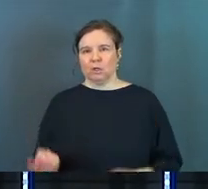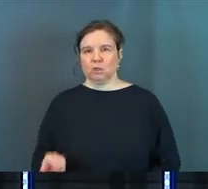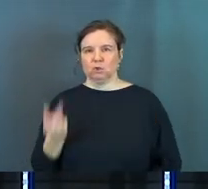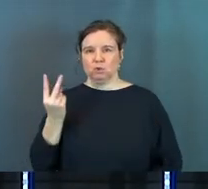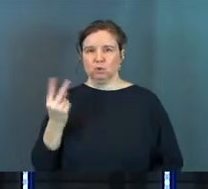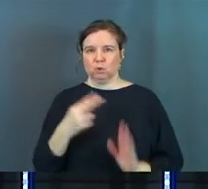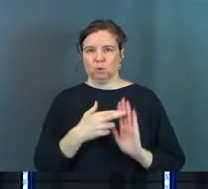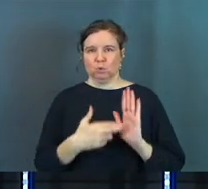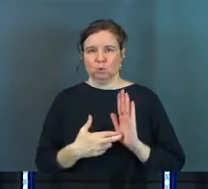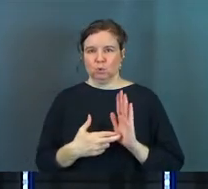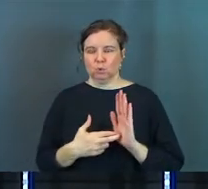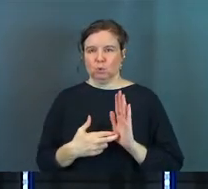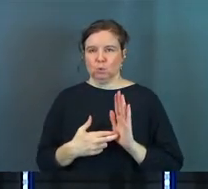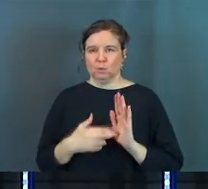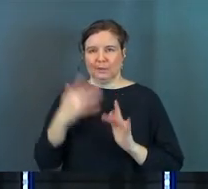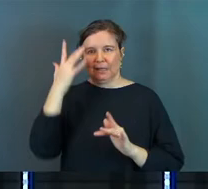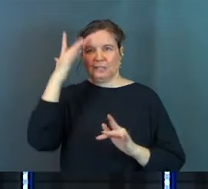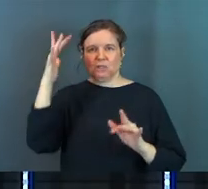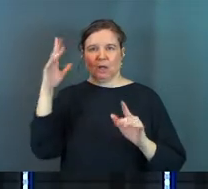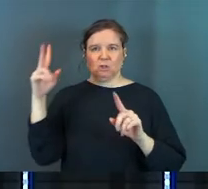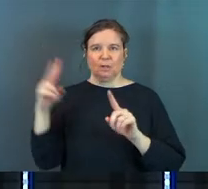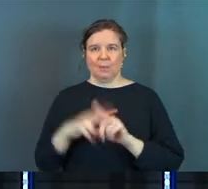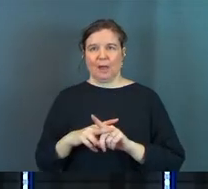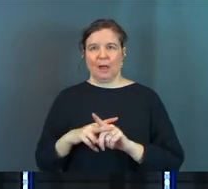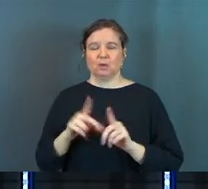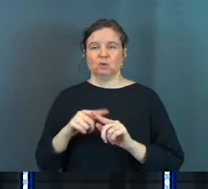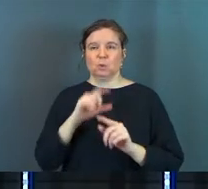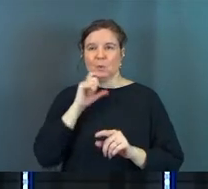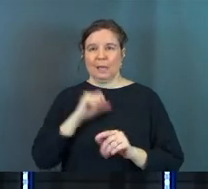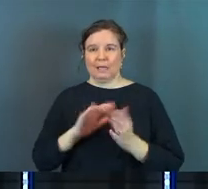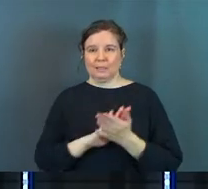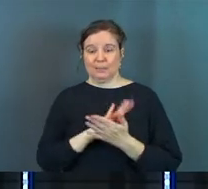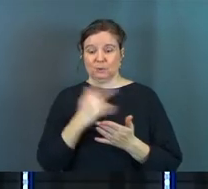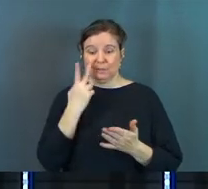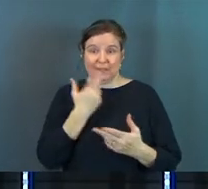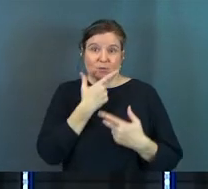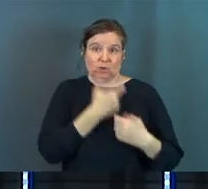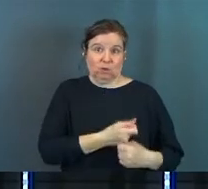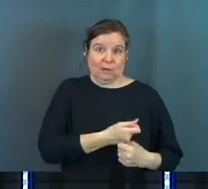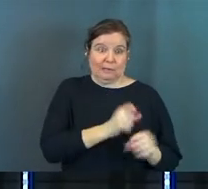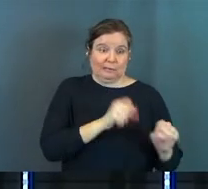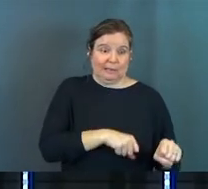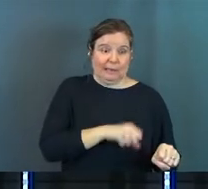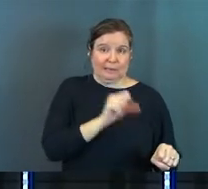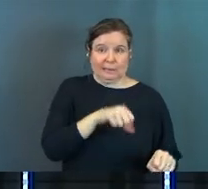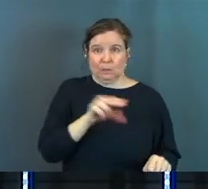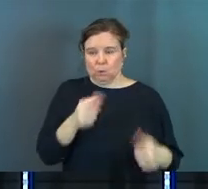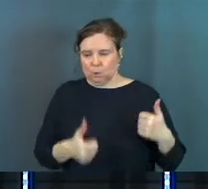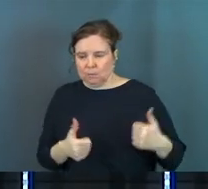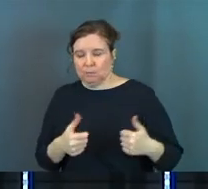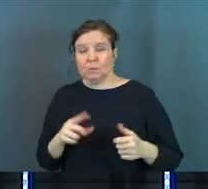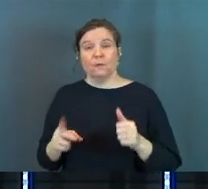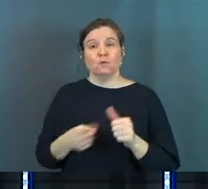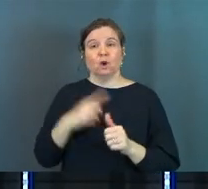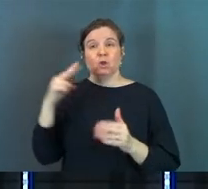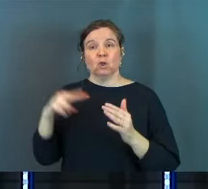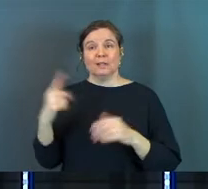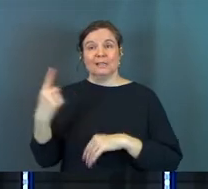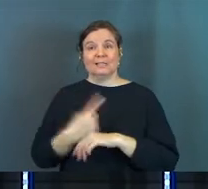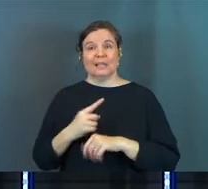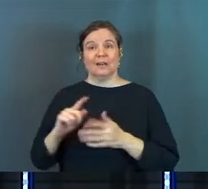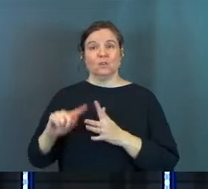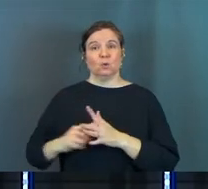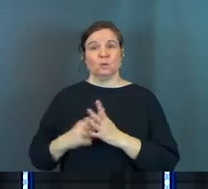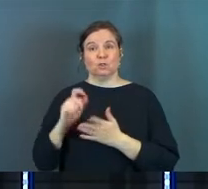two rules scholars apply to ancient manuscripts to say whether or not we can trust them. Number one, they look at the date of the